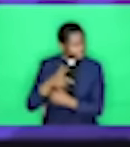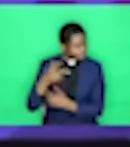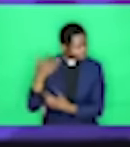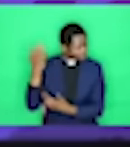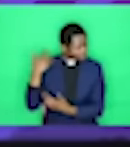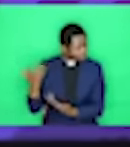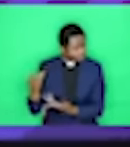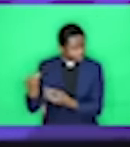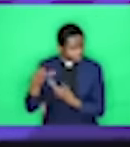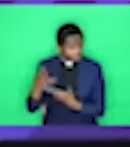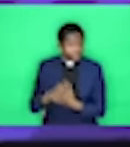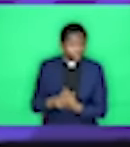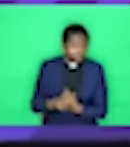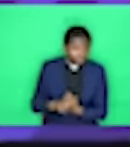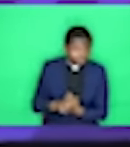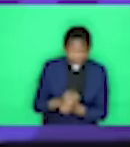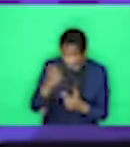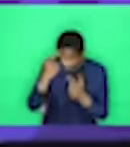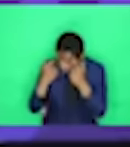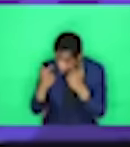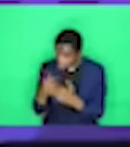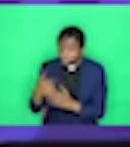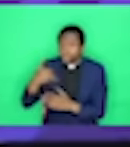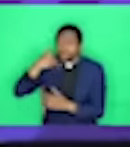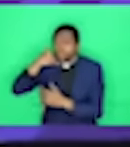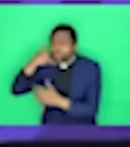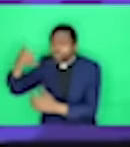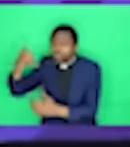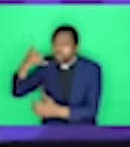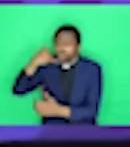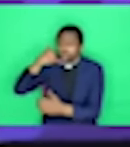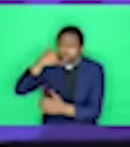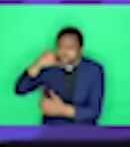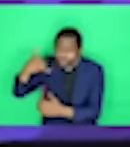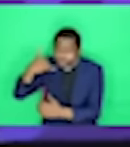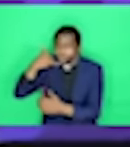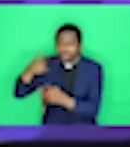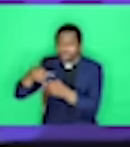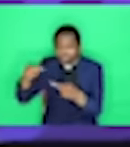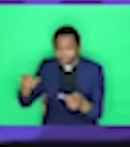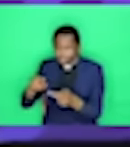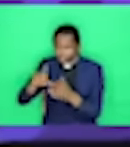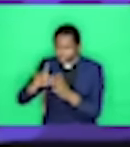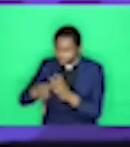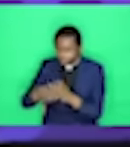Because I had called this center and I was asking about the preparation towards this